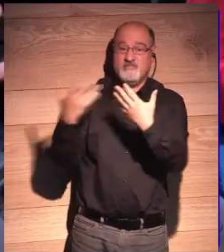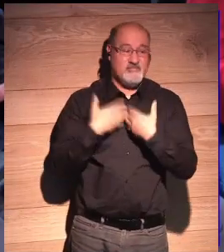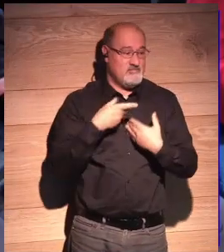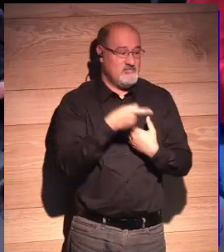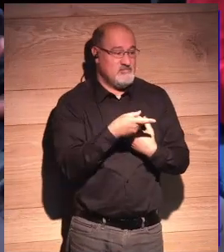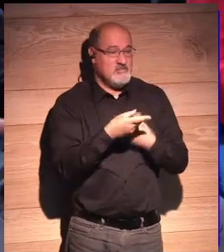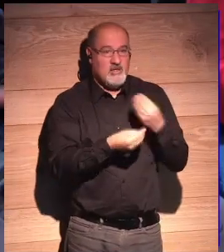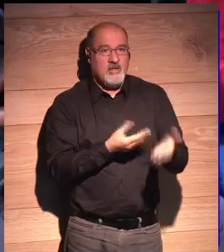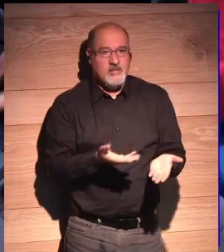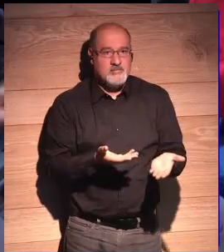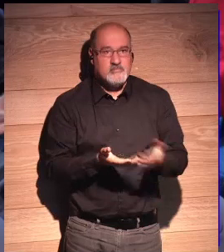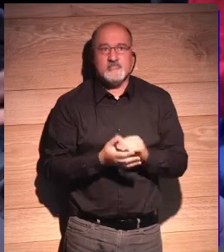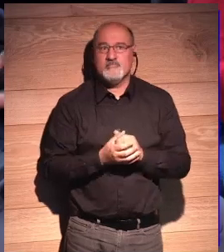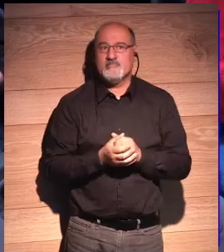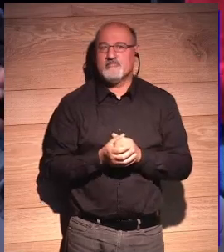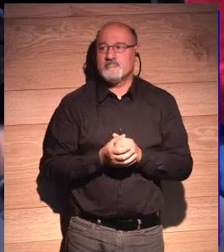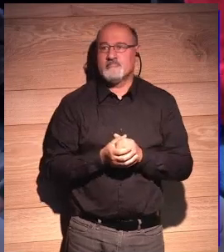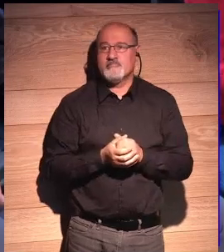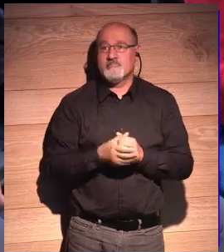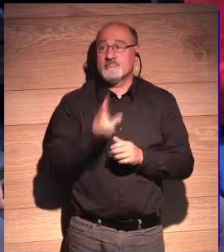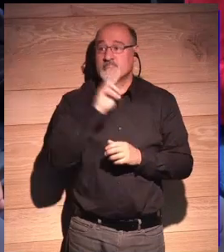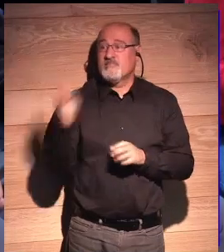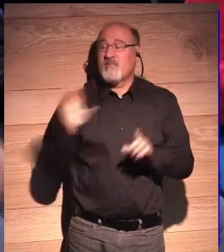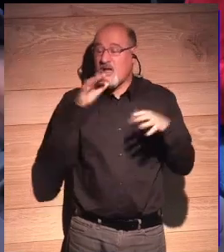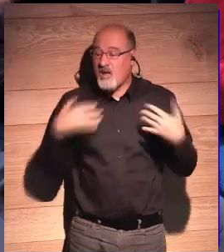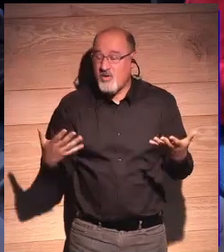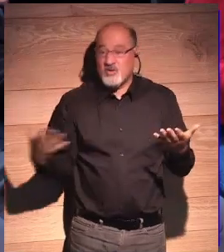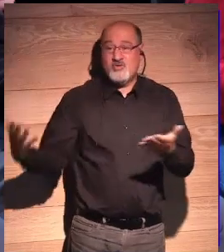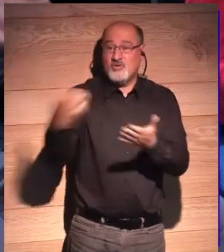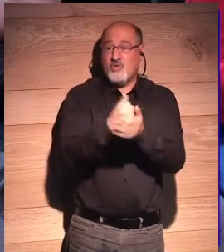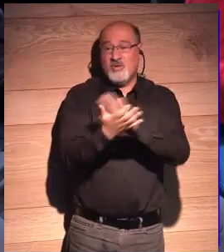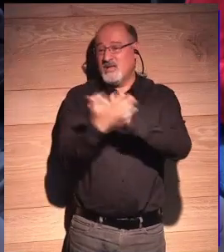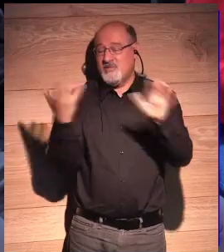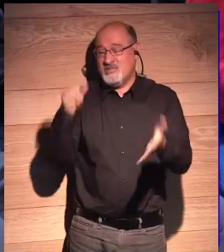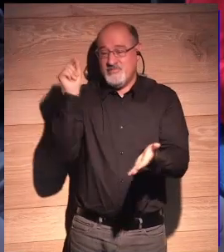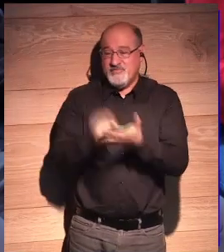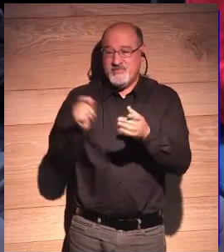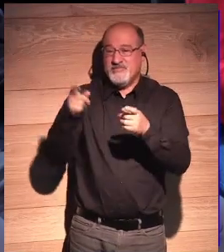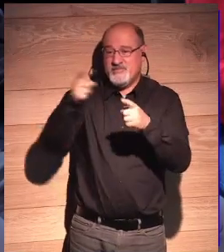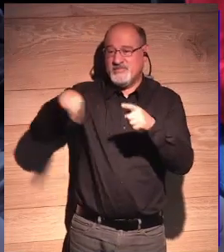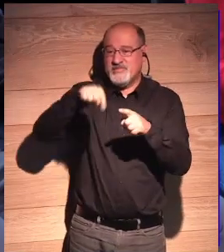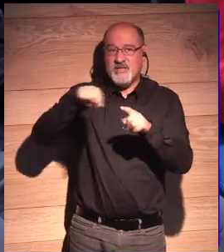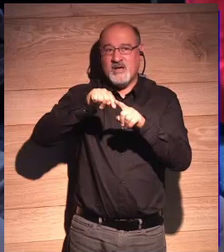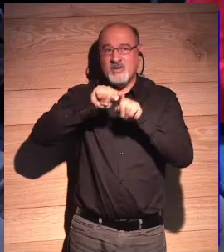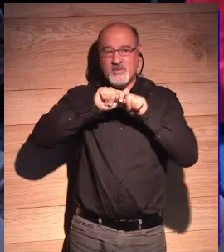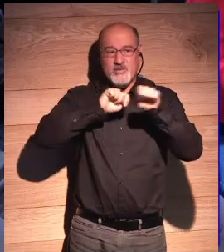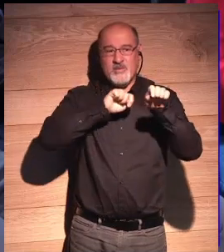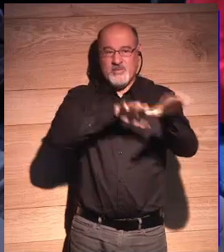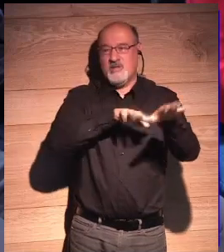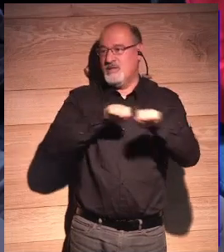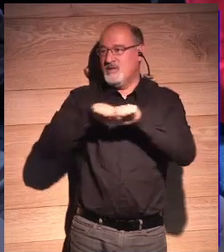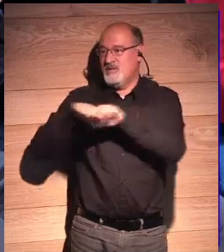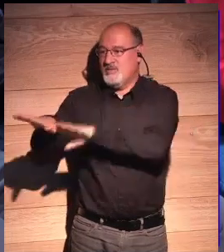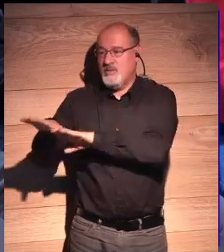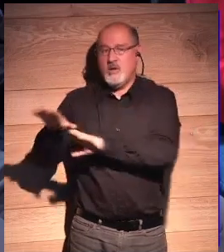like 15th rate superhero comic, where it's just if you took Jack Kirby and then imitated him and